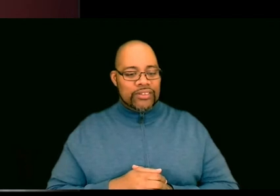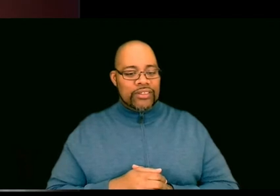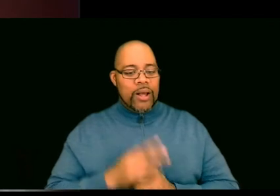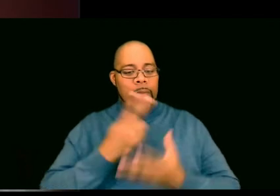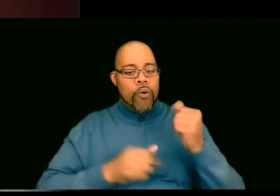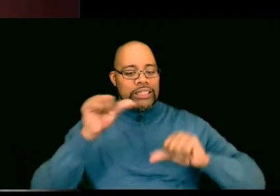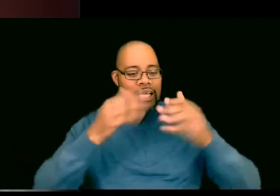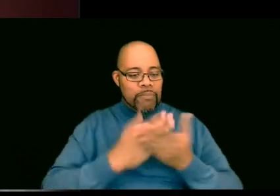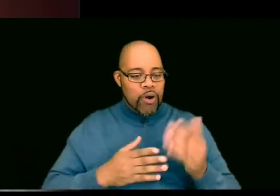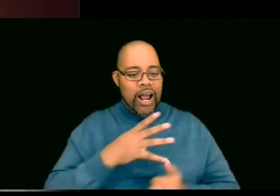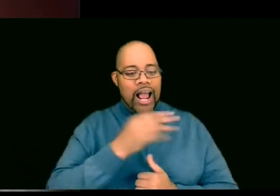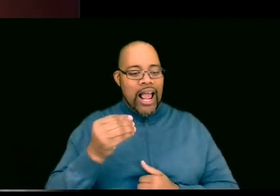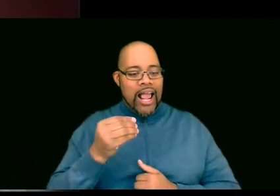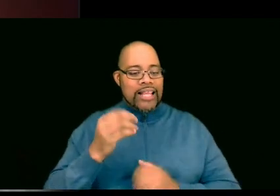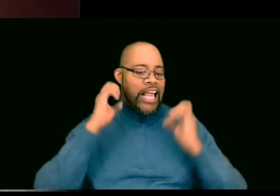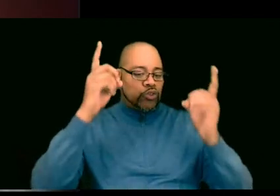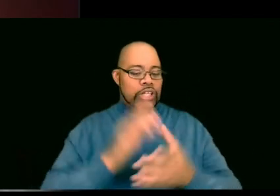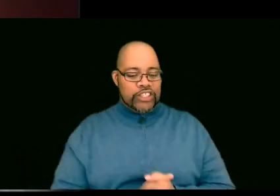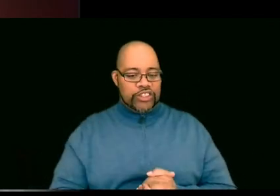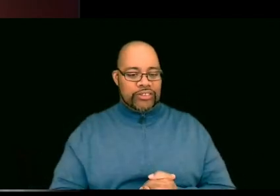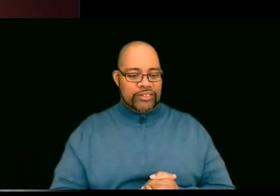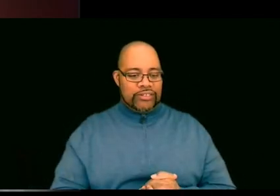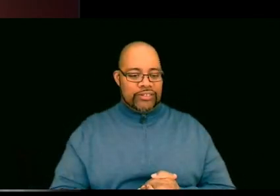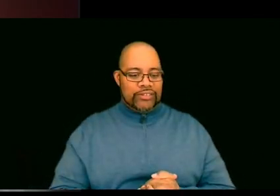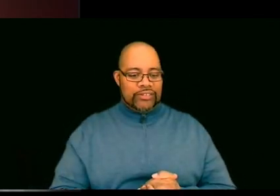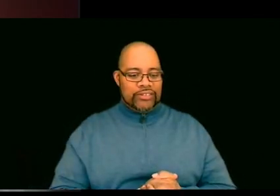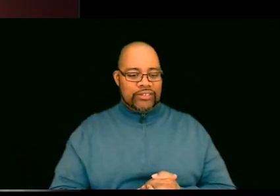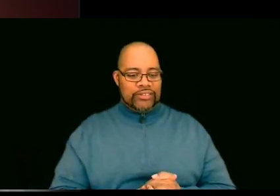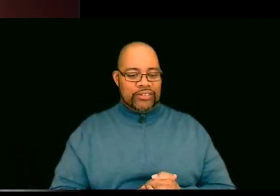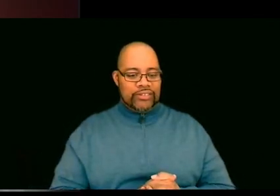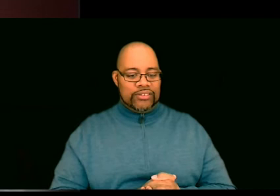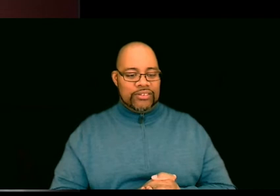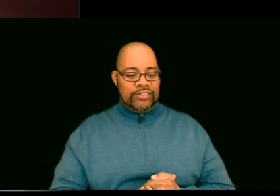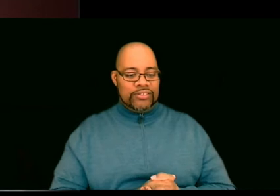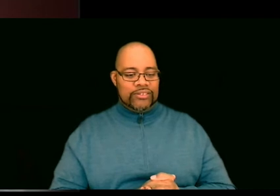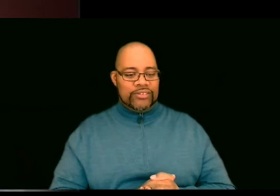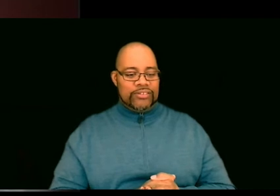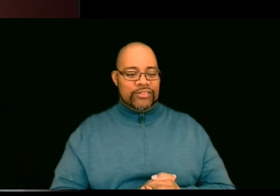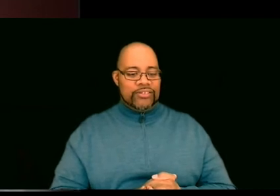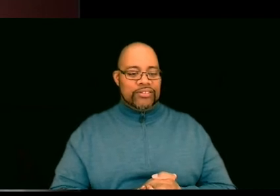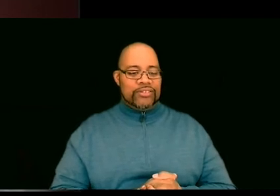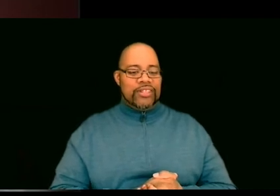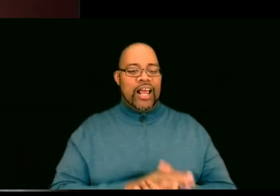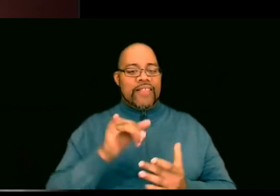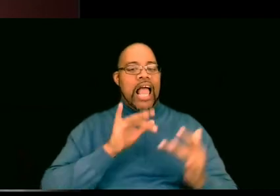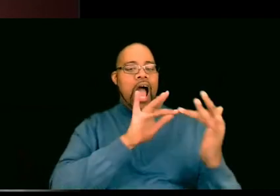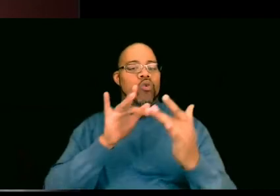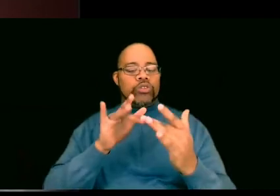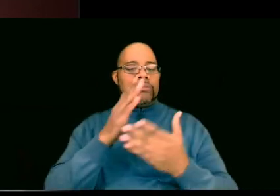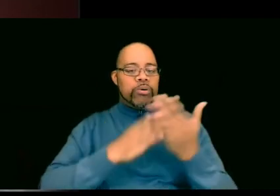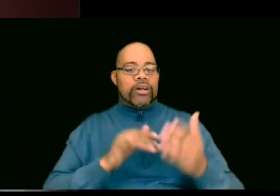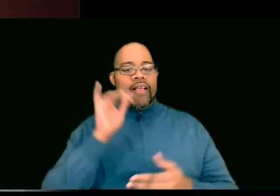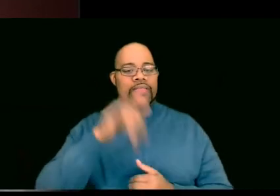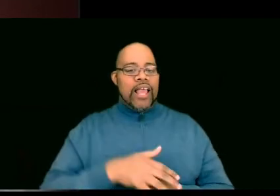I enjoyed both the science piece and the education piece. Really, I really did. And then there's the